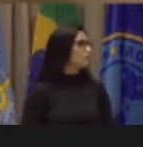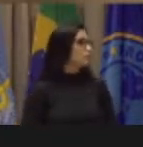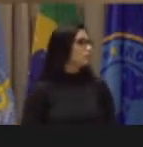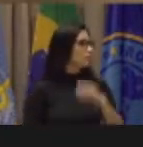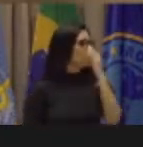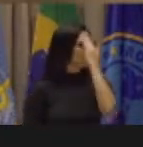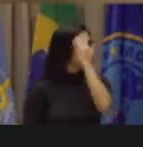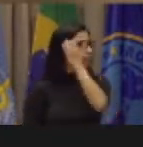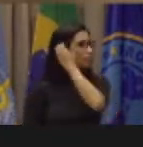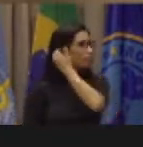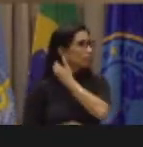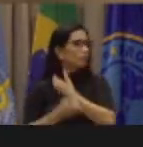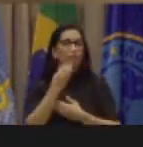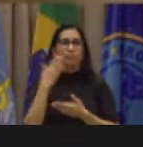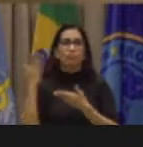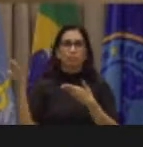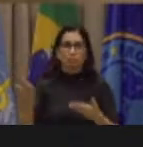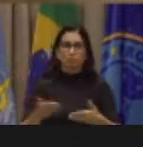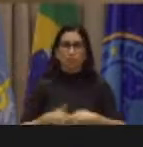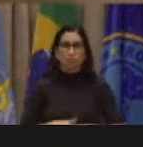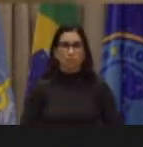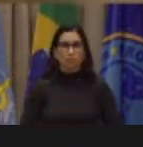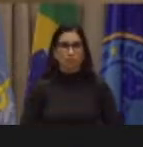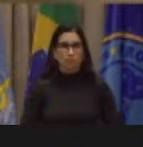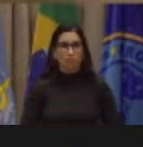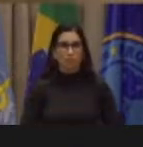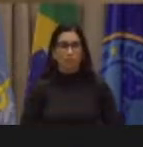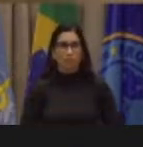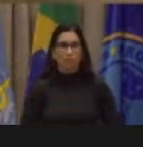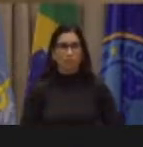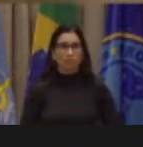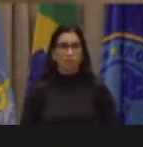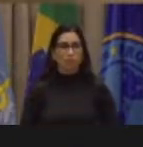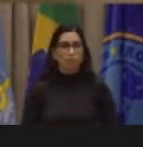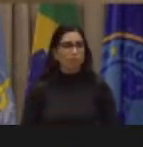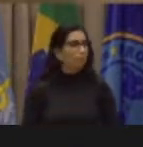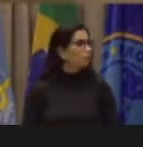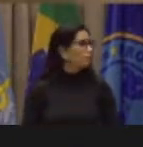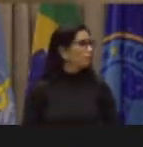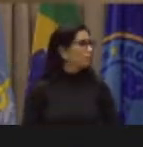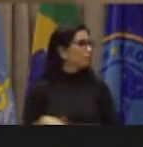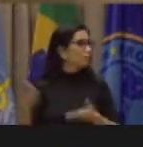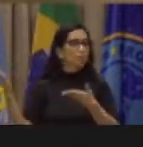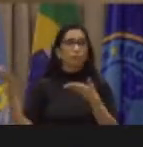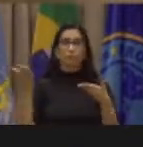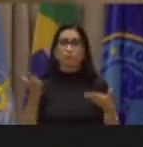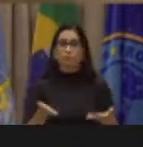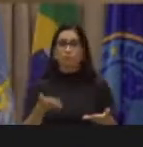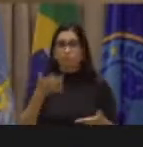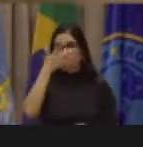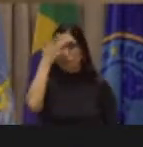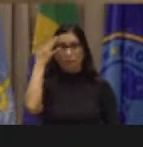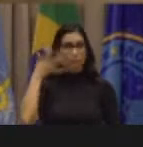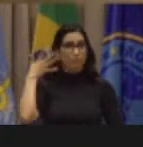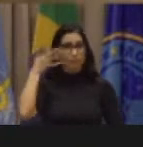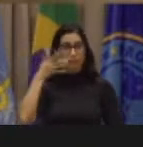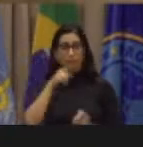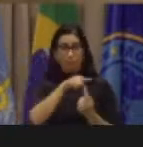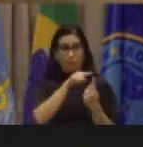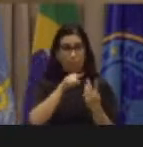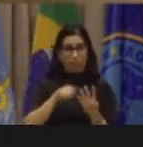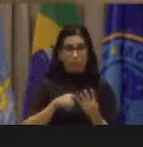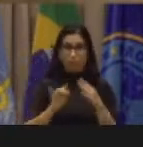Depas, perfect. Welcome. Be very welcome. I'm also going to invite the panelists, the 4 of